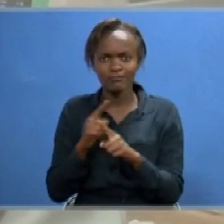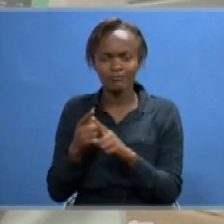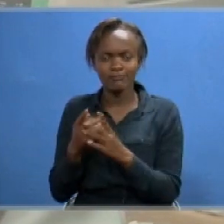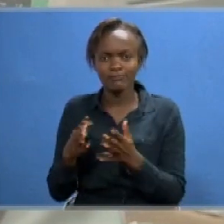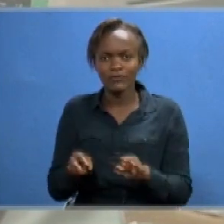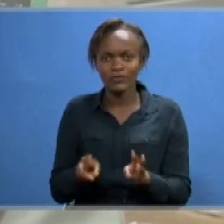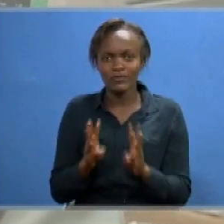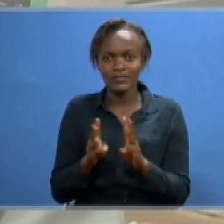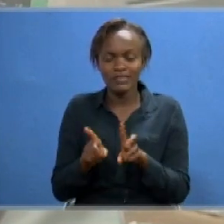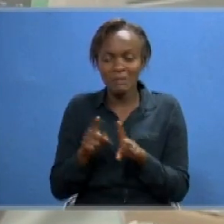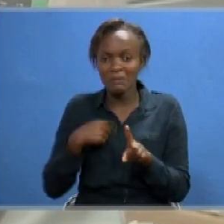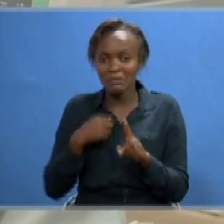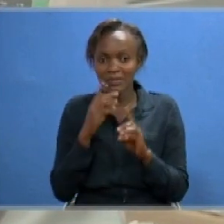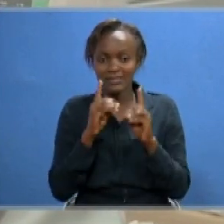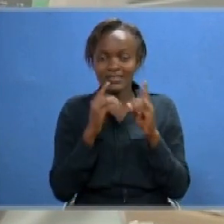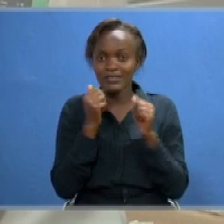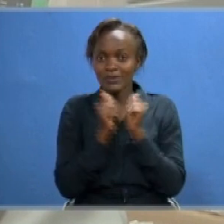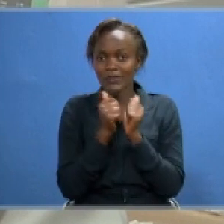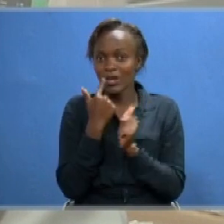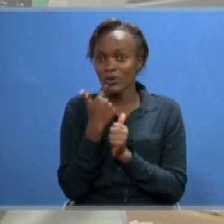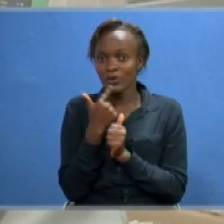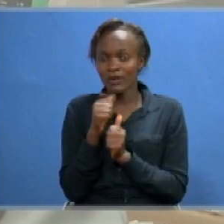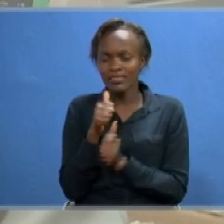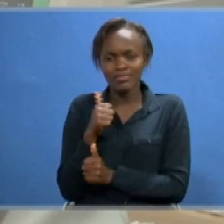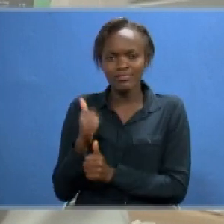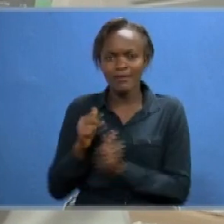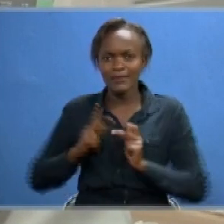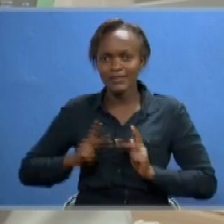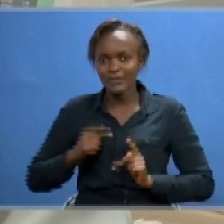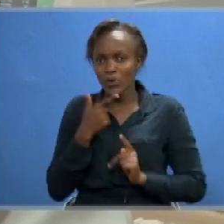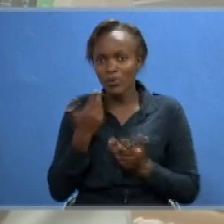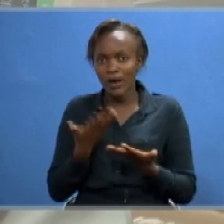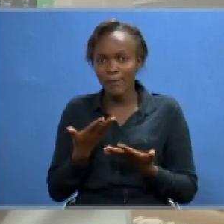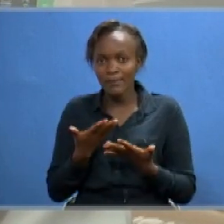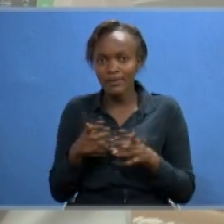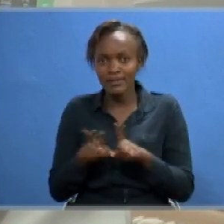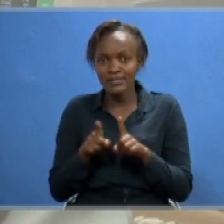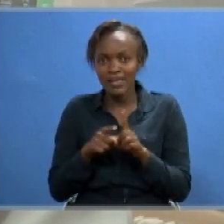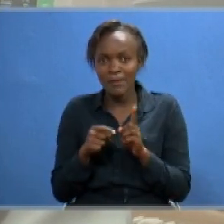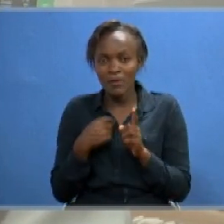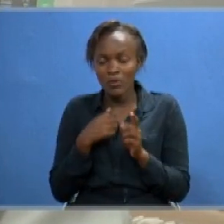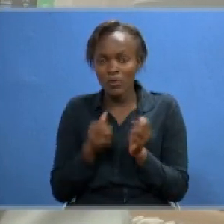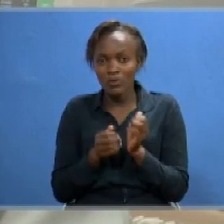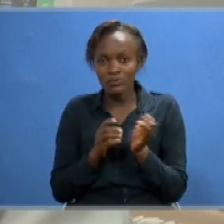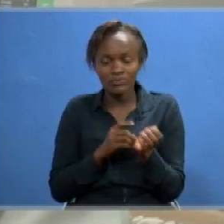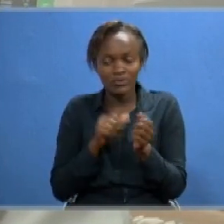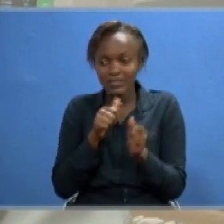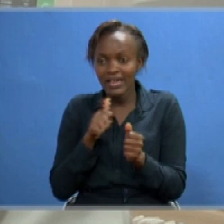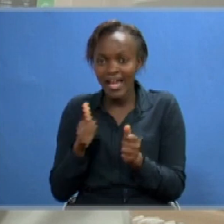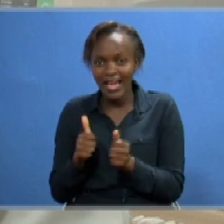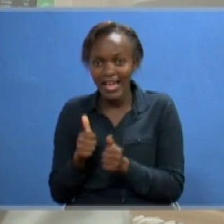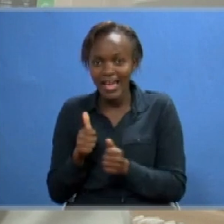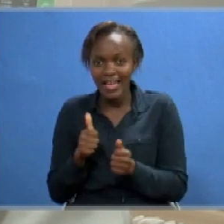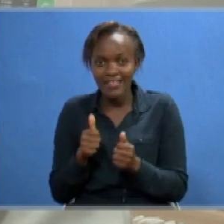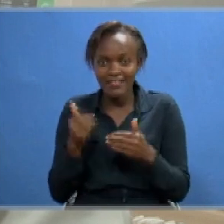in consultation with some personnel in the university, like my supervisor, Professor Stephen Runo, who is the chairman